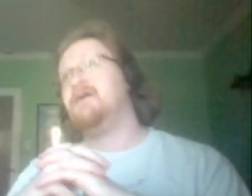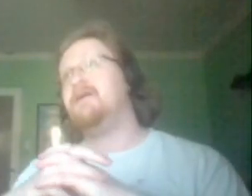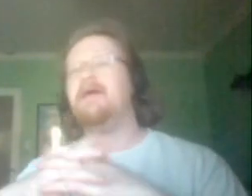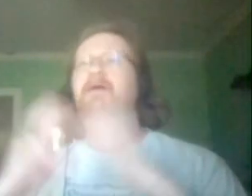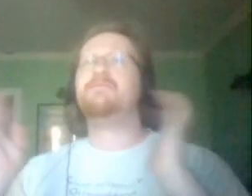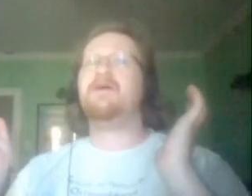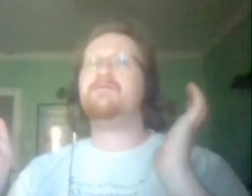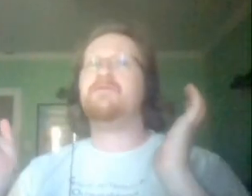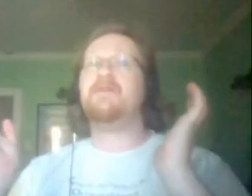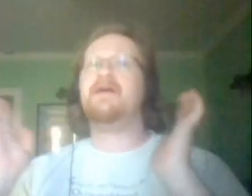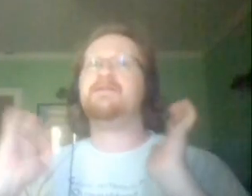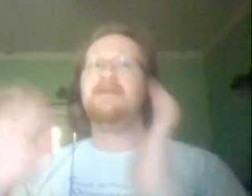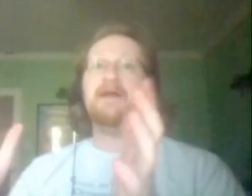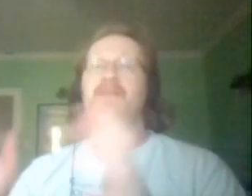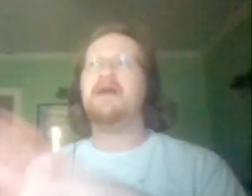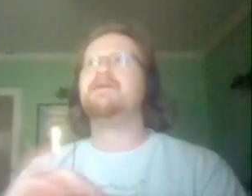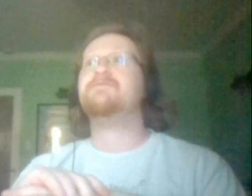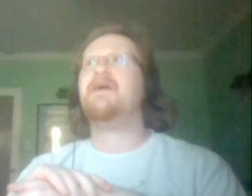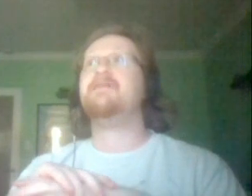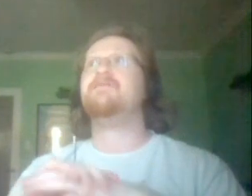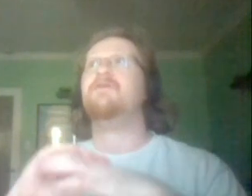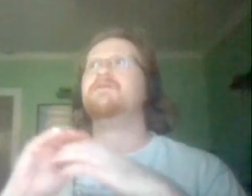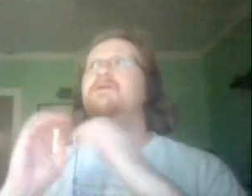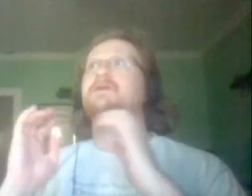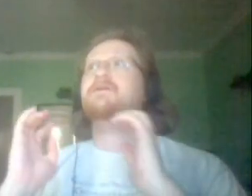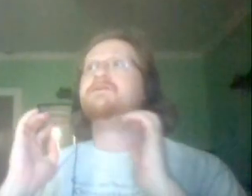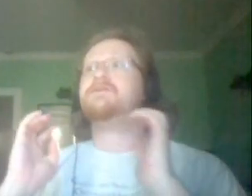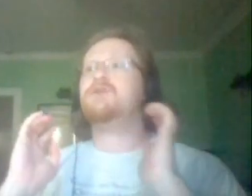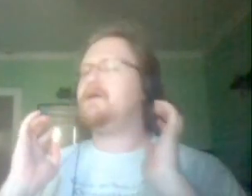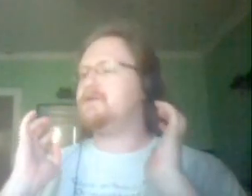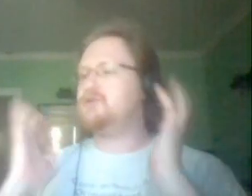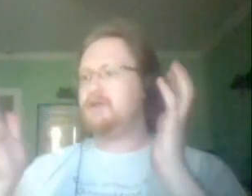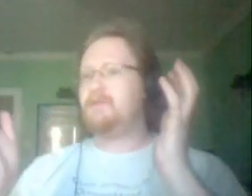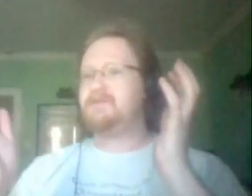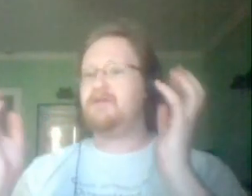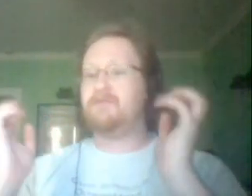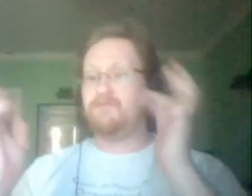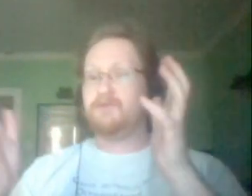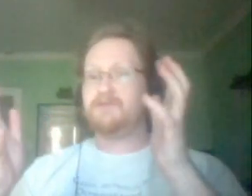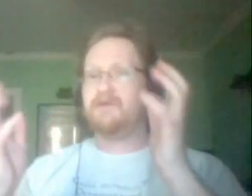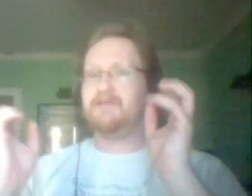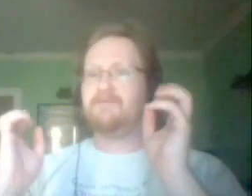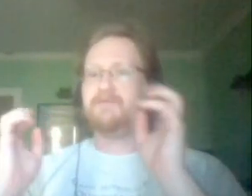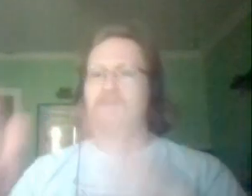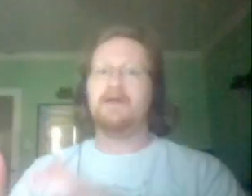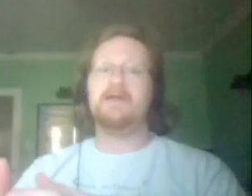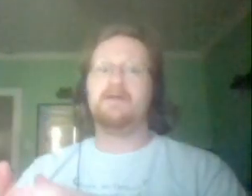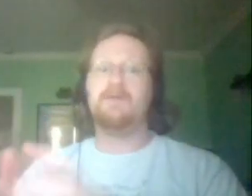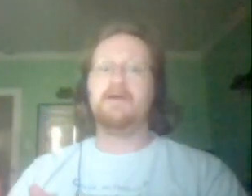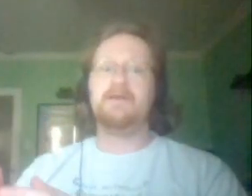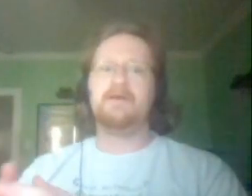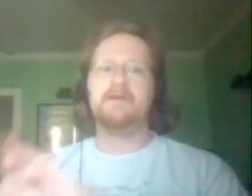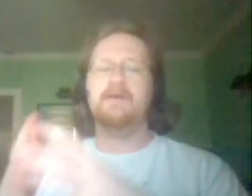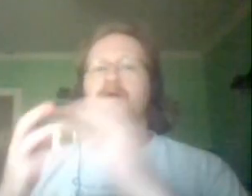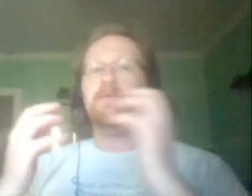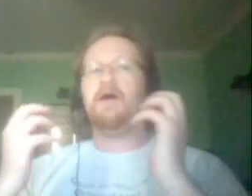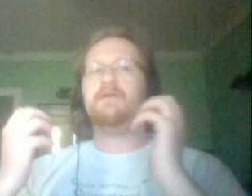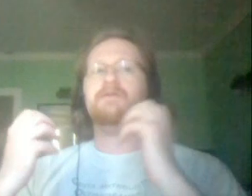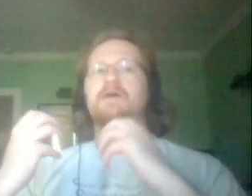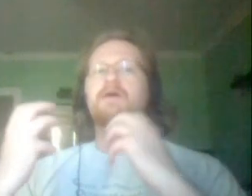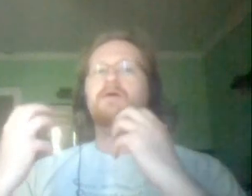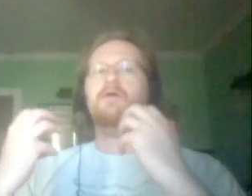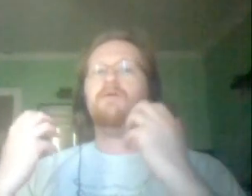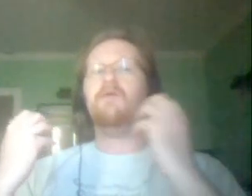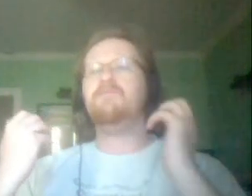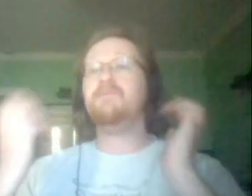reaction. Now I'm done for that day, and I can finally focus on trying to trick myself into forcing myself into getting writing done. But